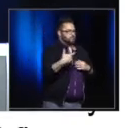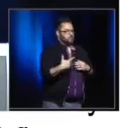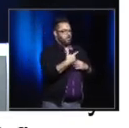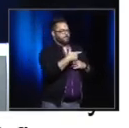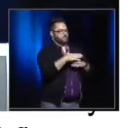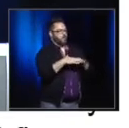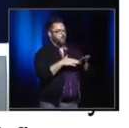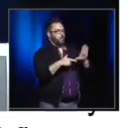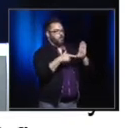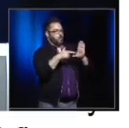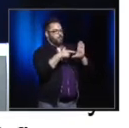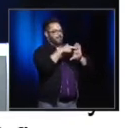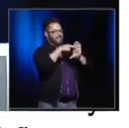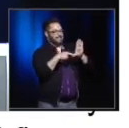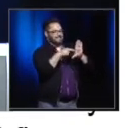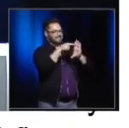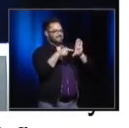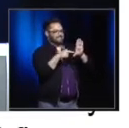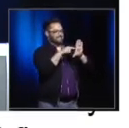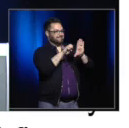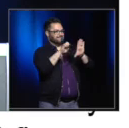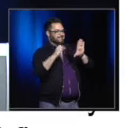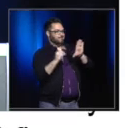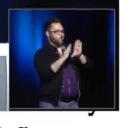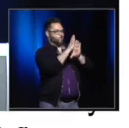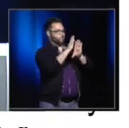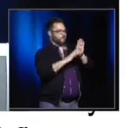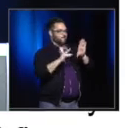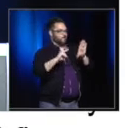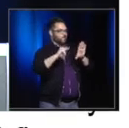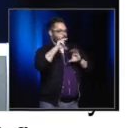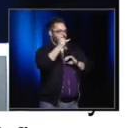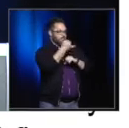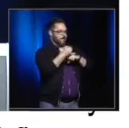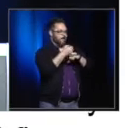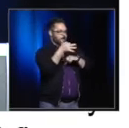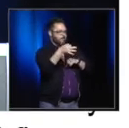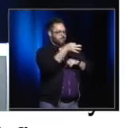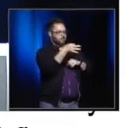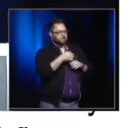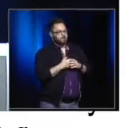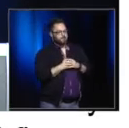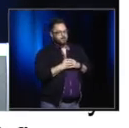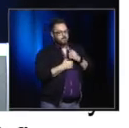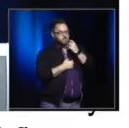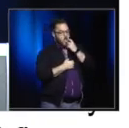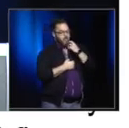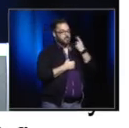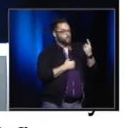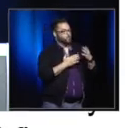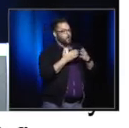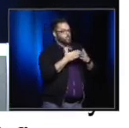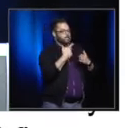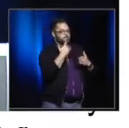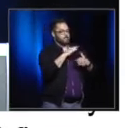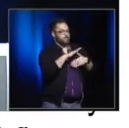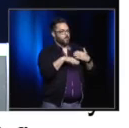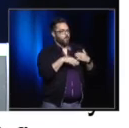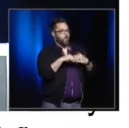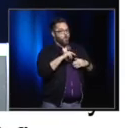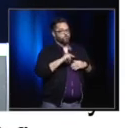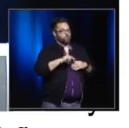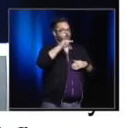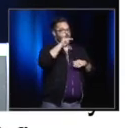coast of the North Island. The Sea Shepherd legal case claimed that all North Island sightings as